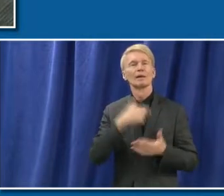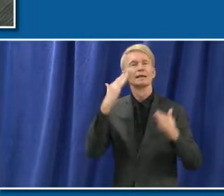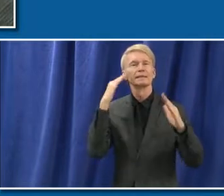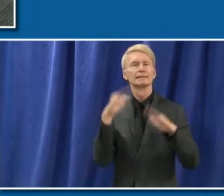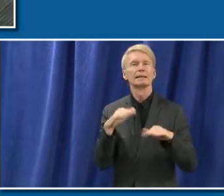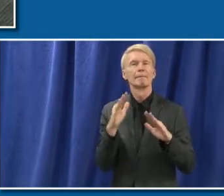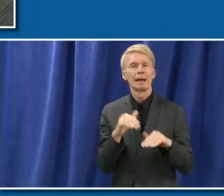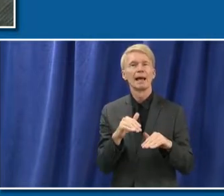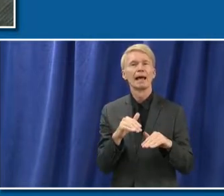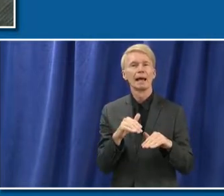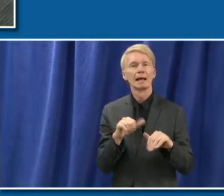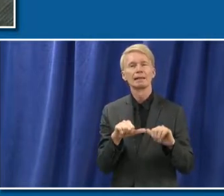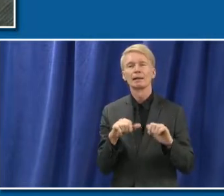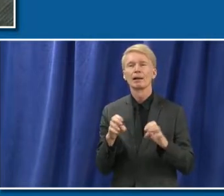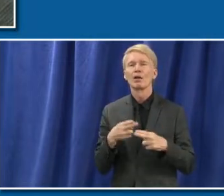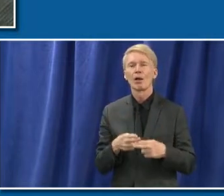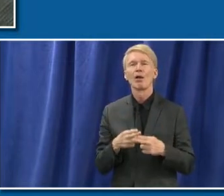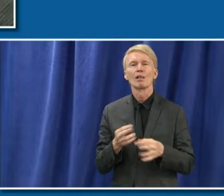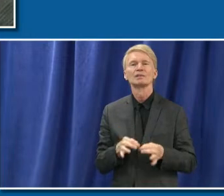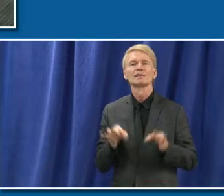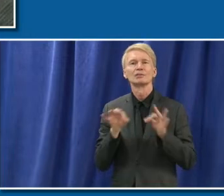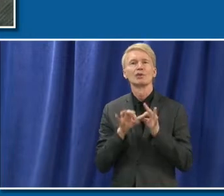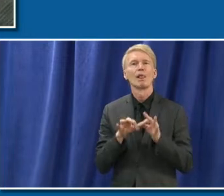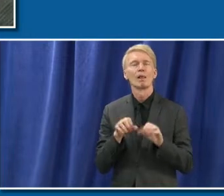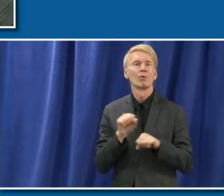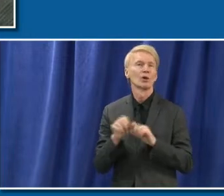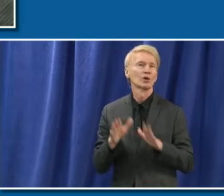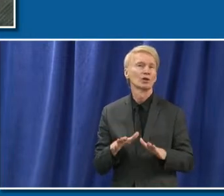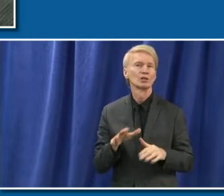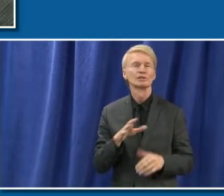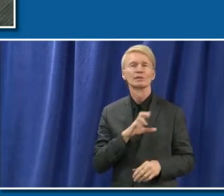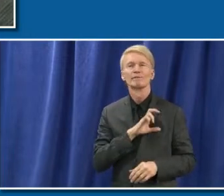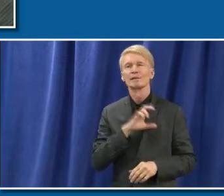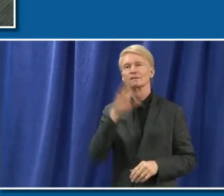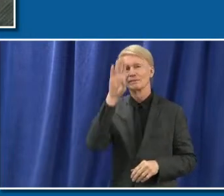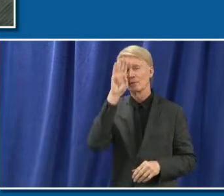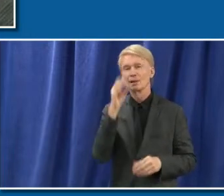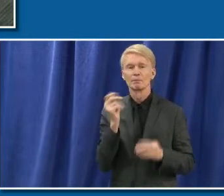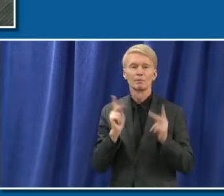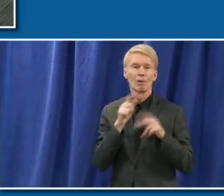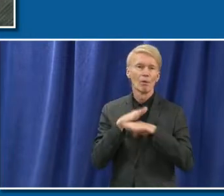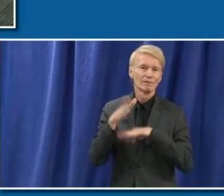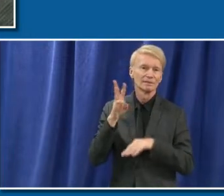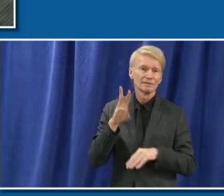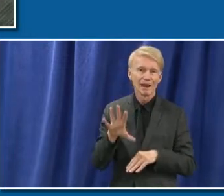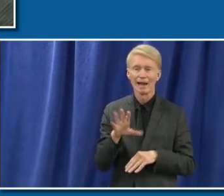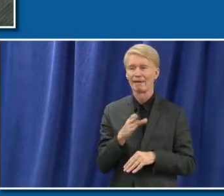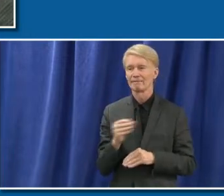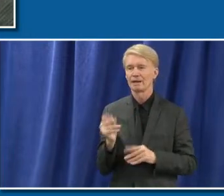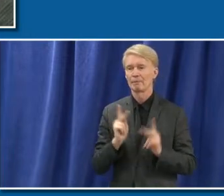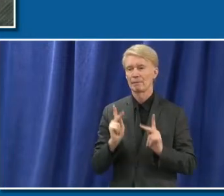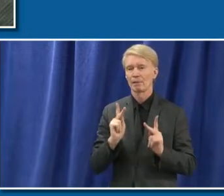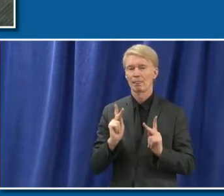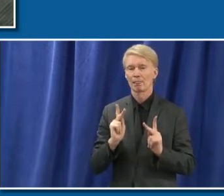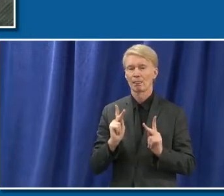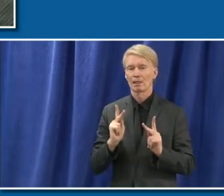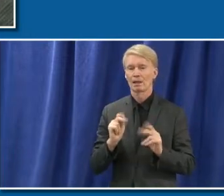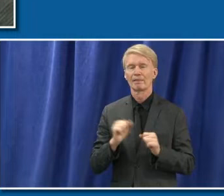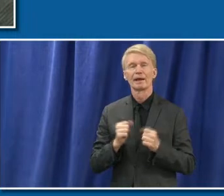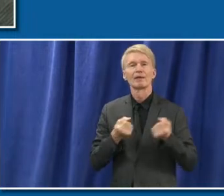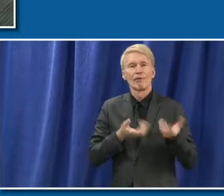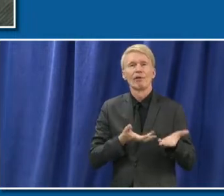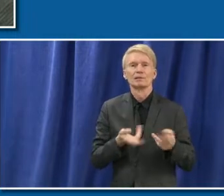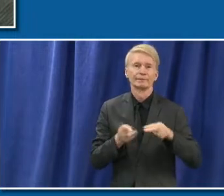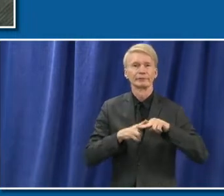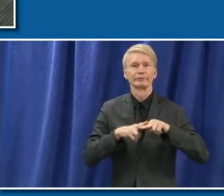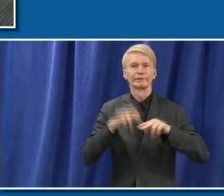be potentially essential workers and people over 65 and those with conditions that put them at increased risk